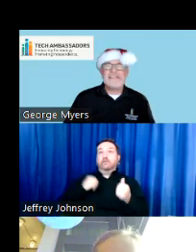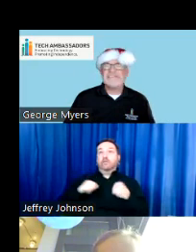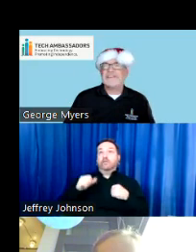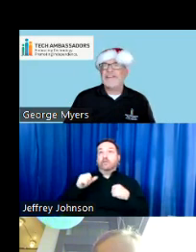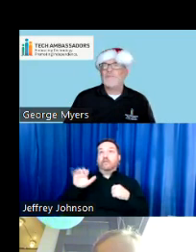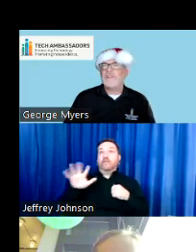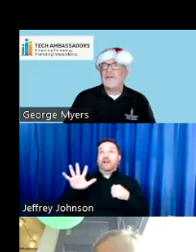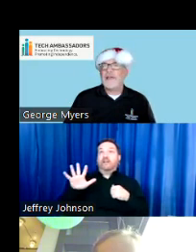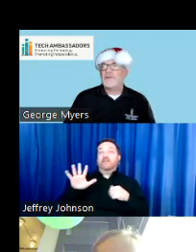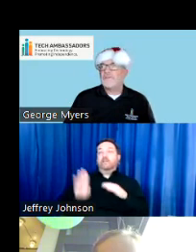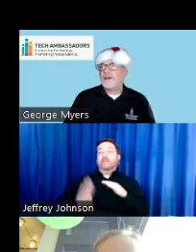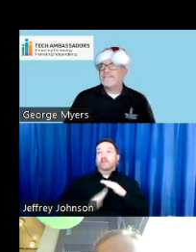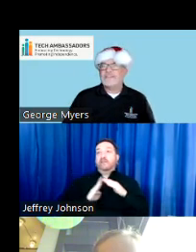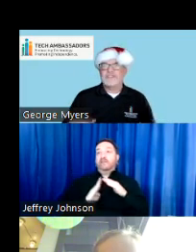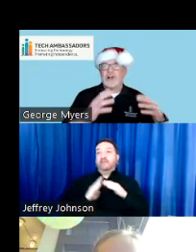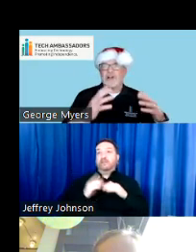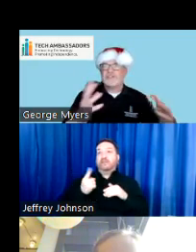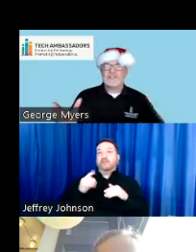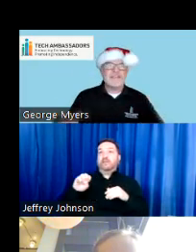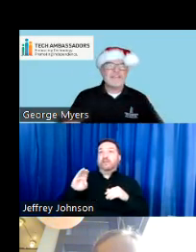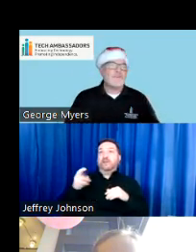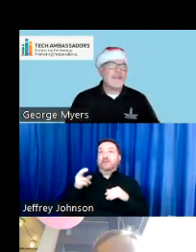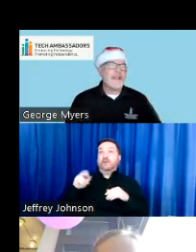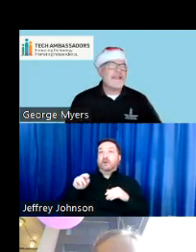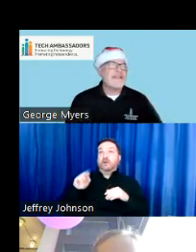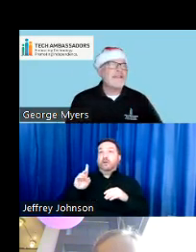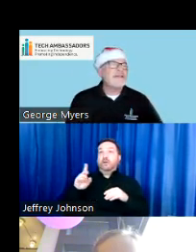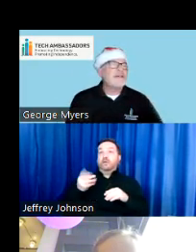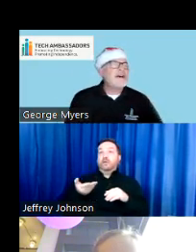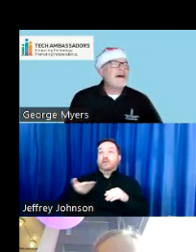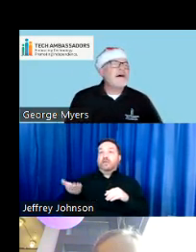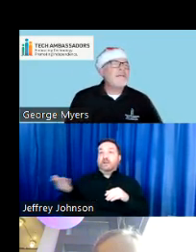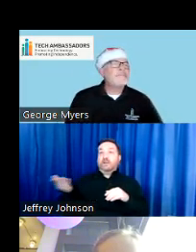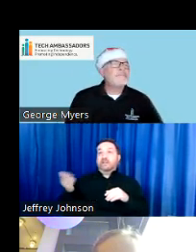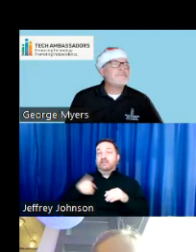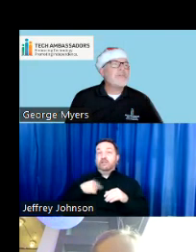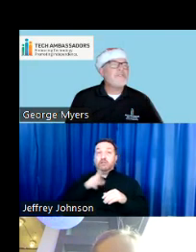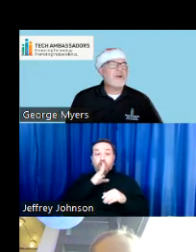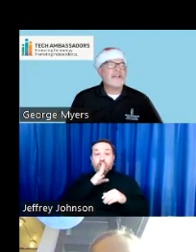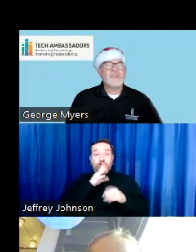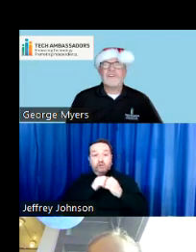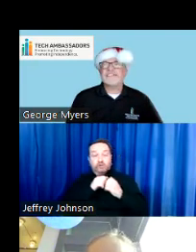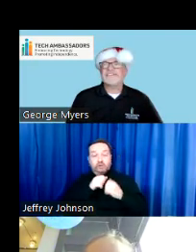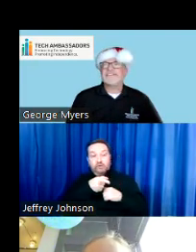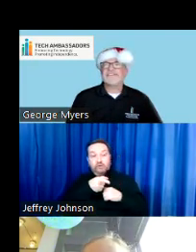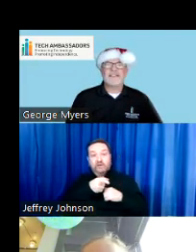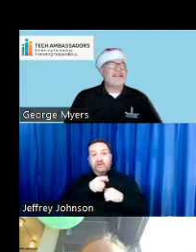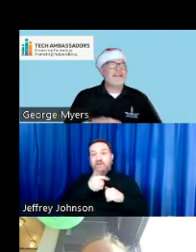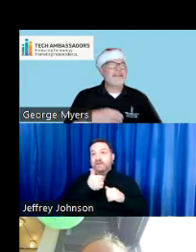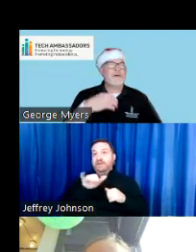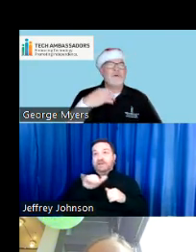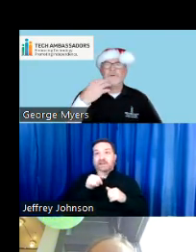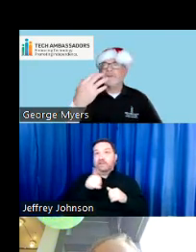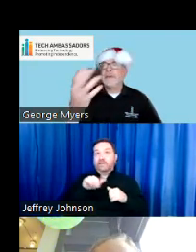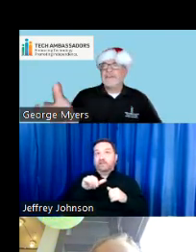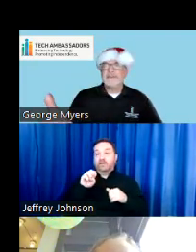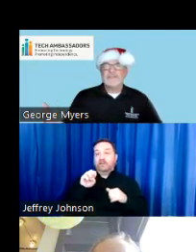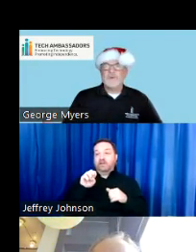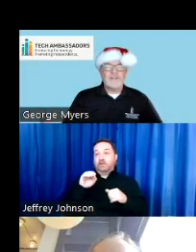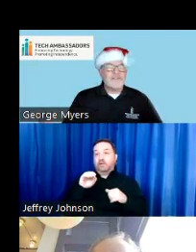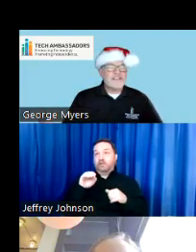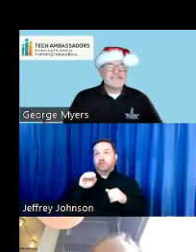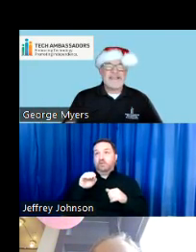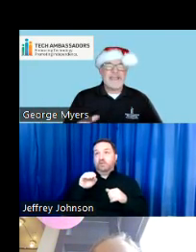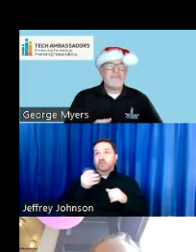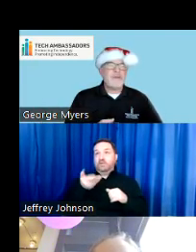it's basically in one of their Echo devices. You can talk to it like you would any of their Echo devices, and you know, it'll